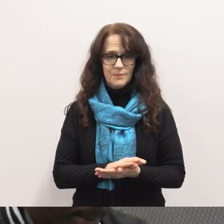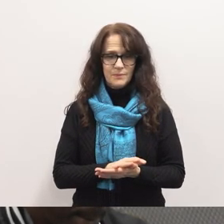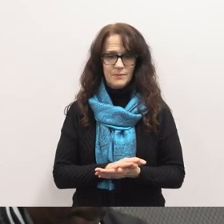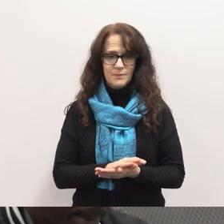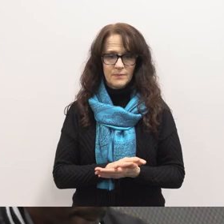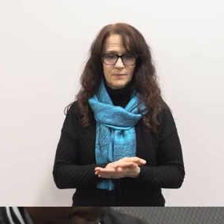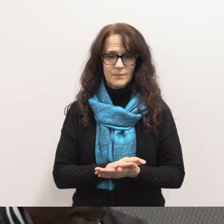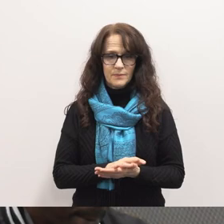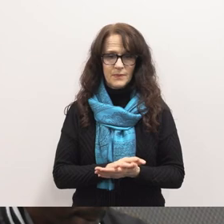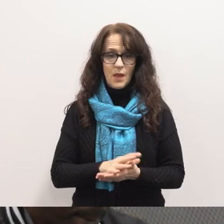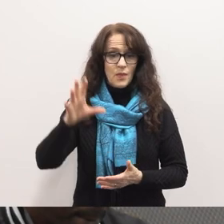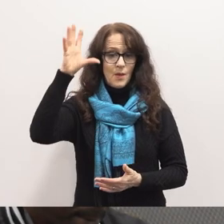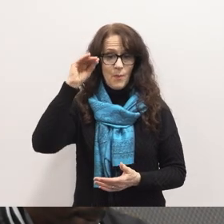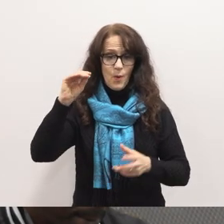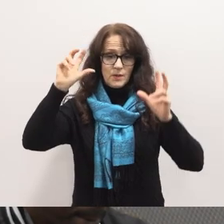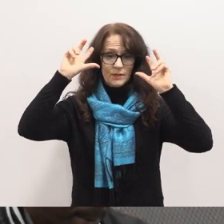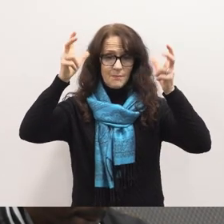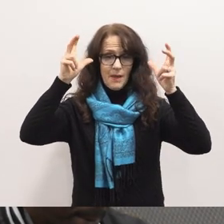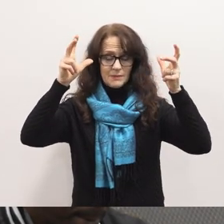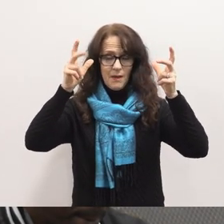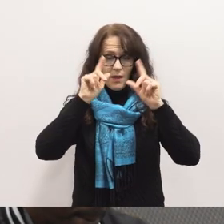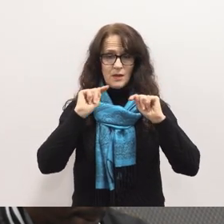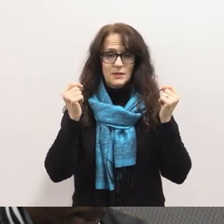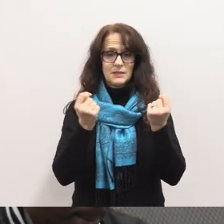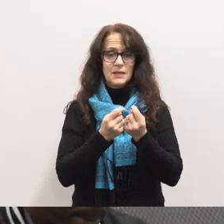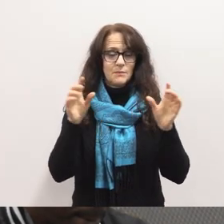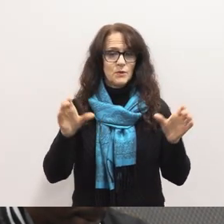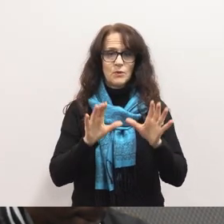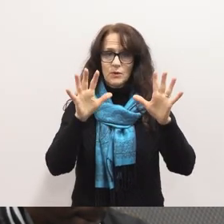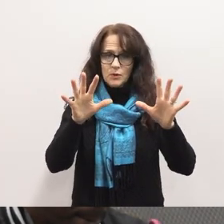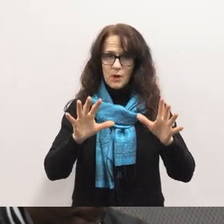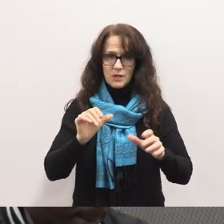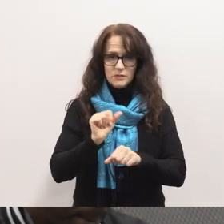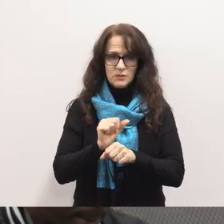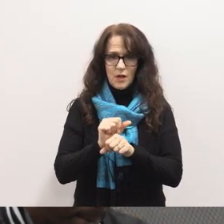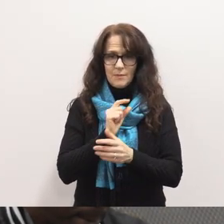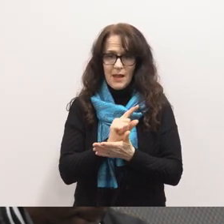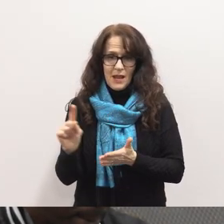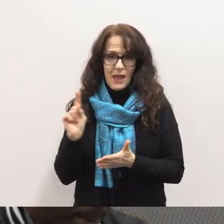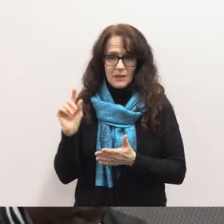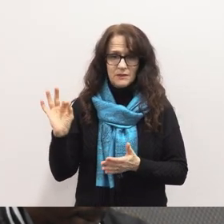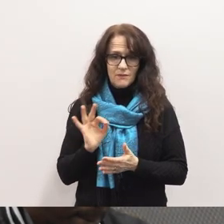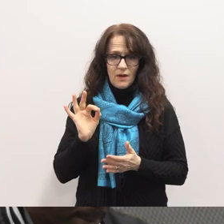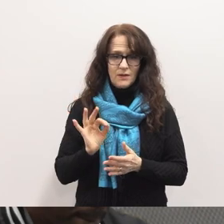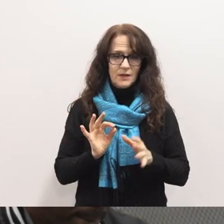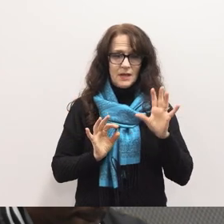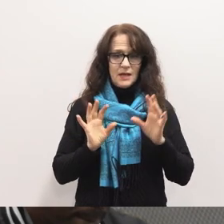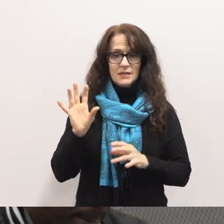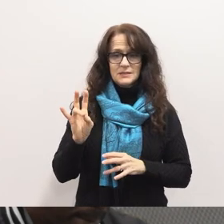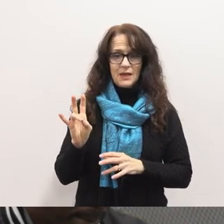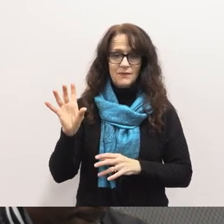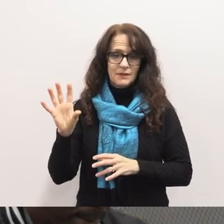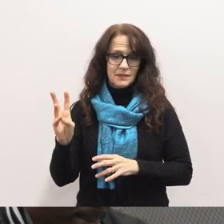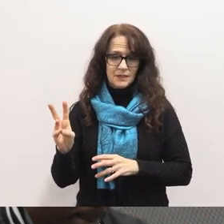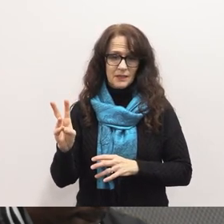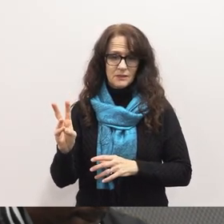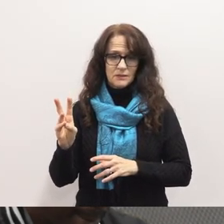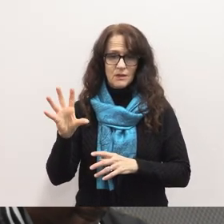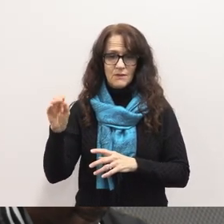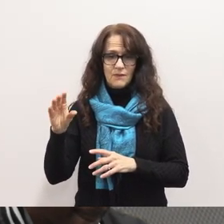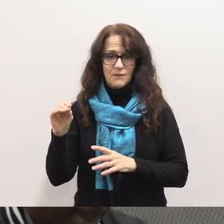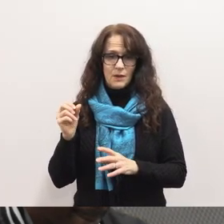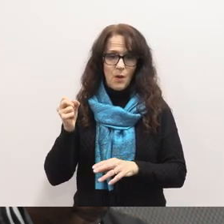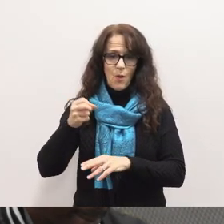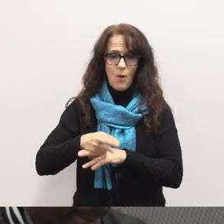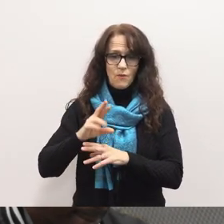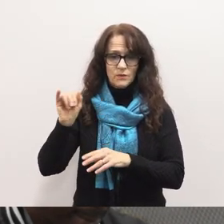More importantly, the boys basketball team, they're doing an outstanding job right now. Last Friday, we had a 76-58 victory over Jordan, and this week we'll be